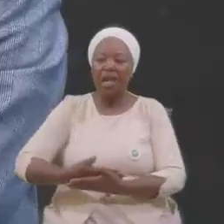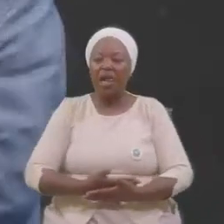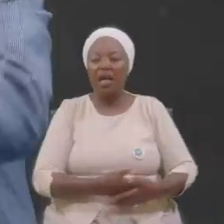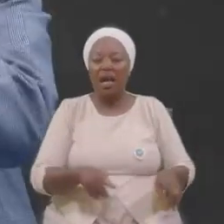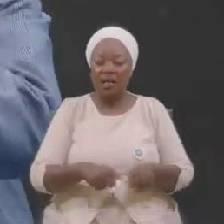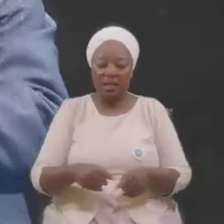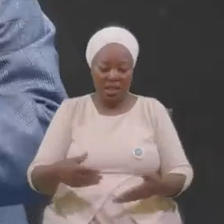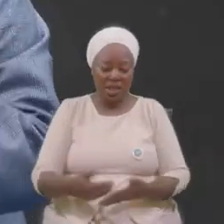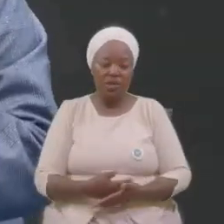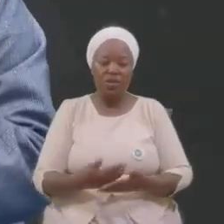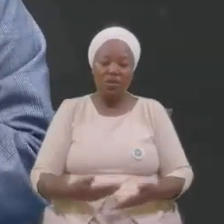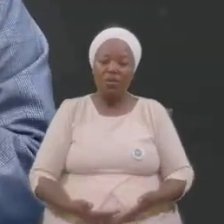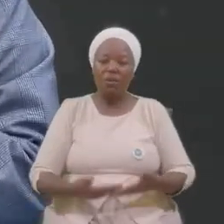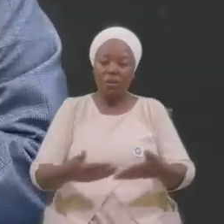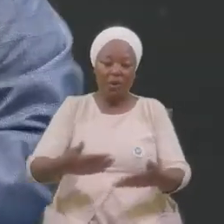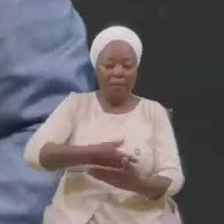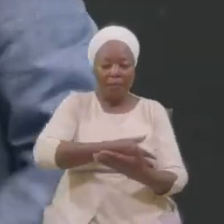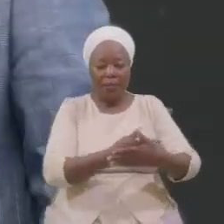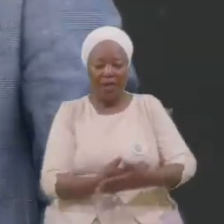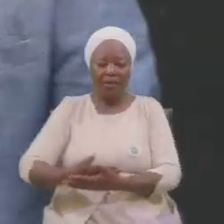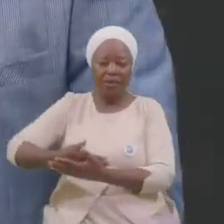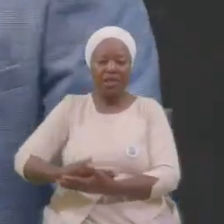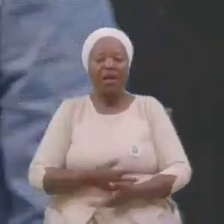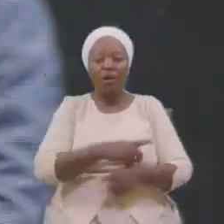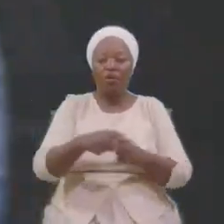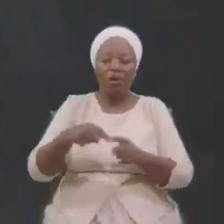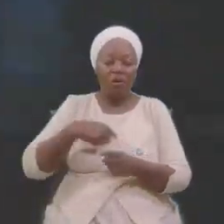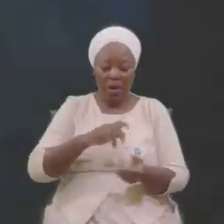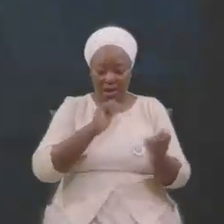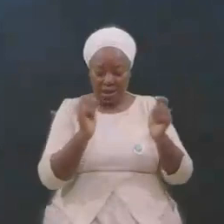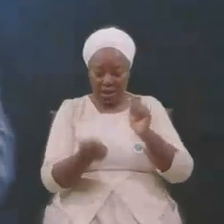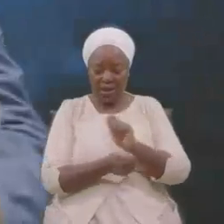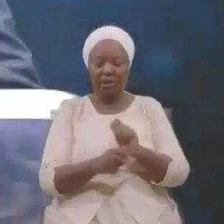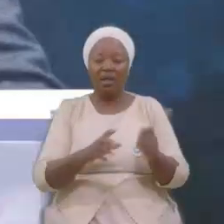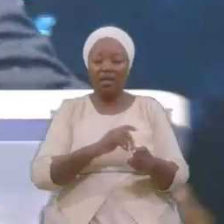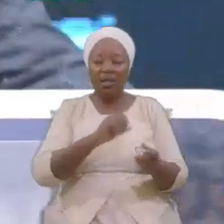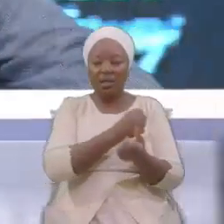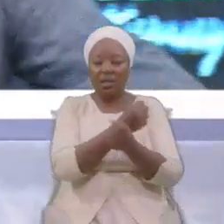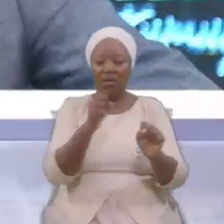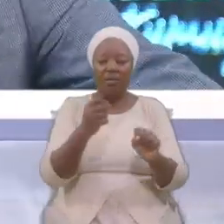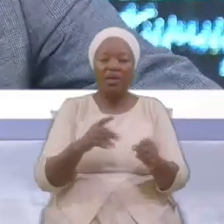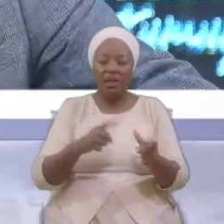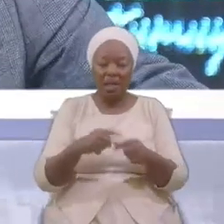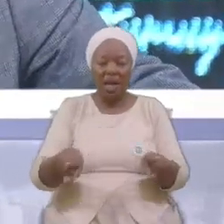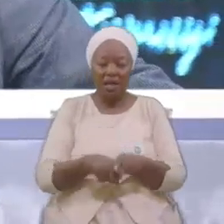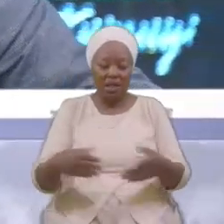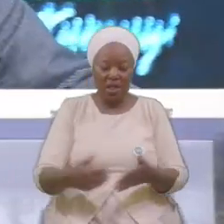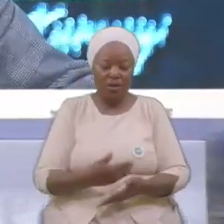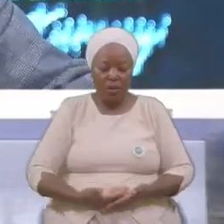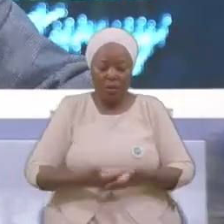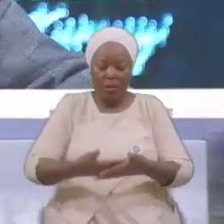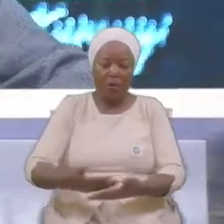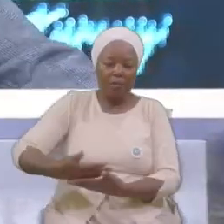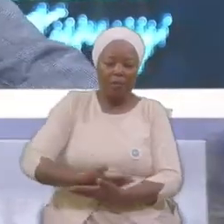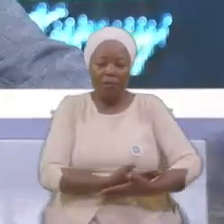babes, when we're converted, newborn babes, as newborn babes, desire the sincere